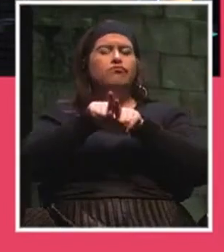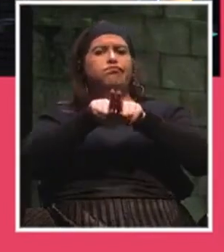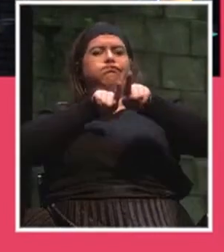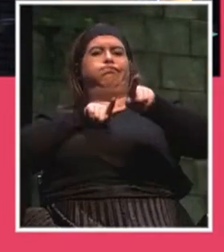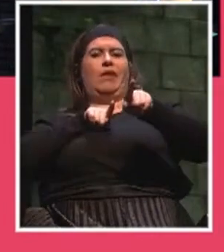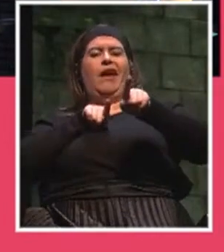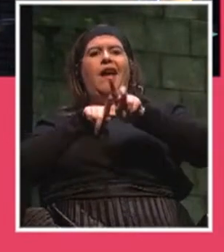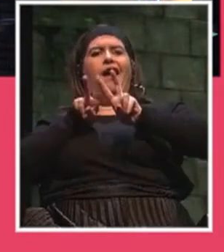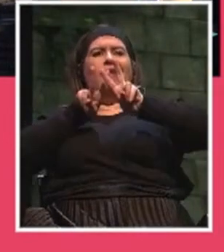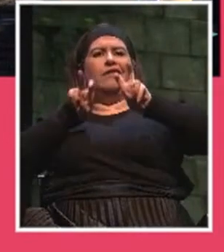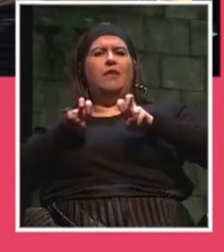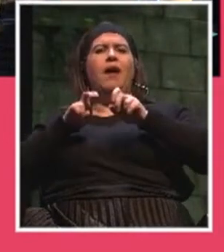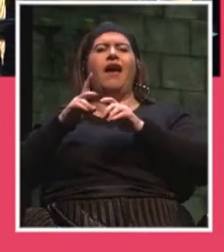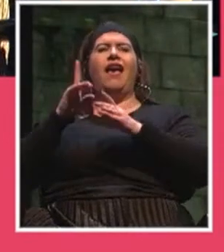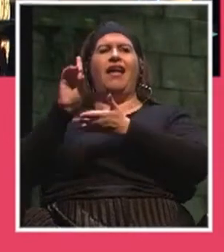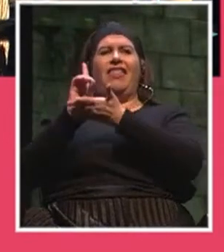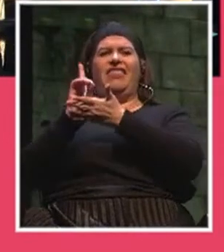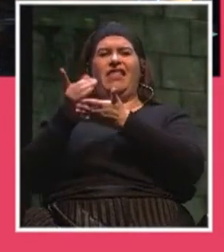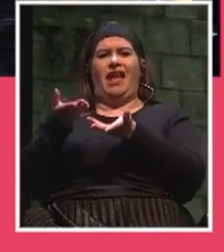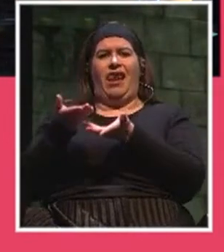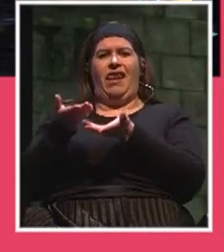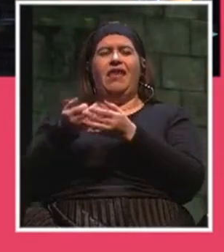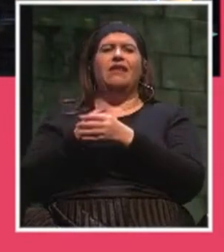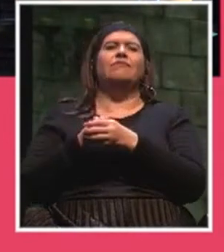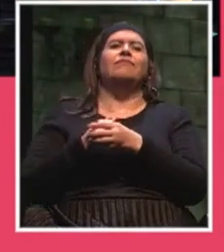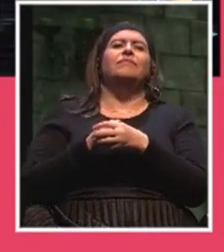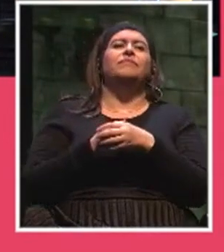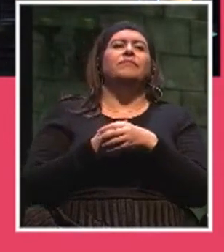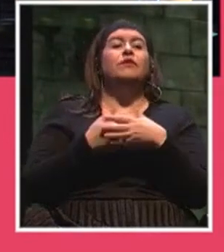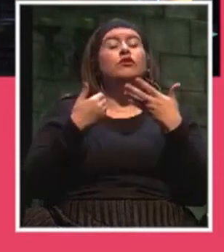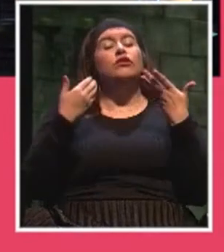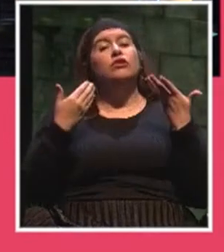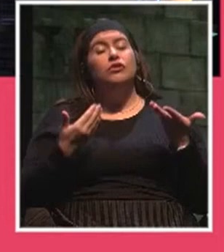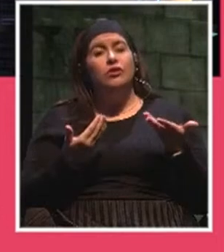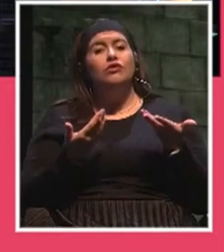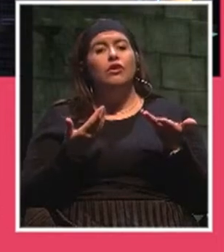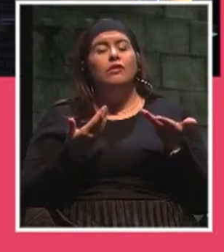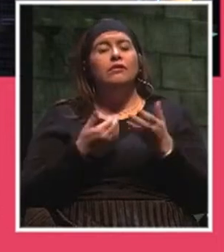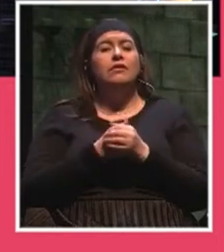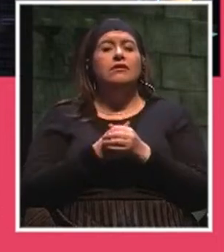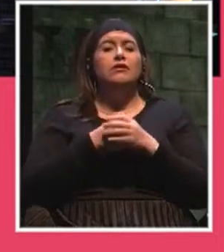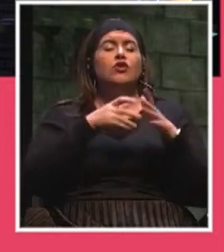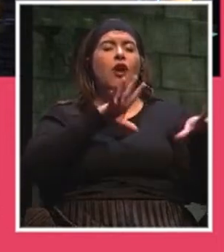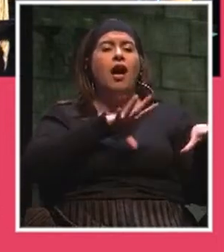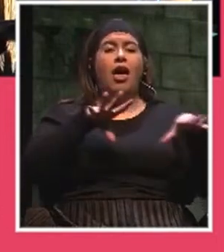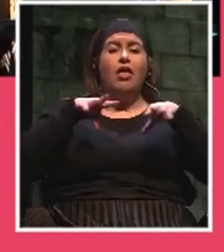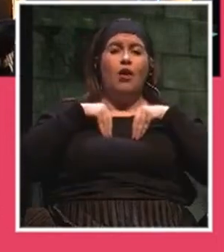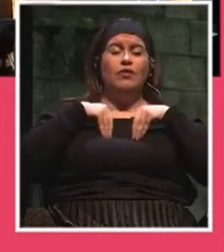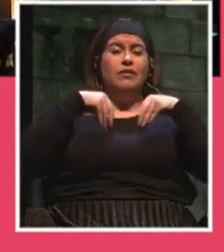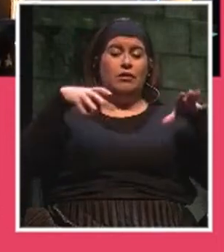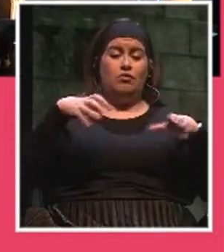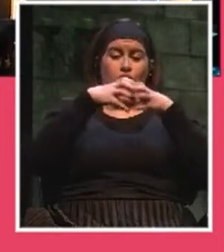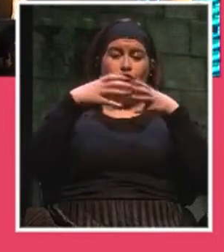presence. So I sort of adopted and this ragtag group of